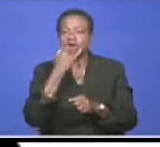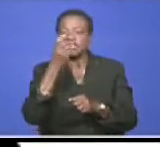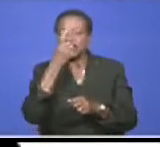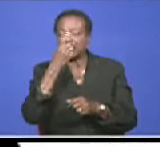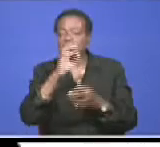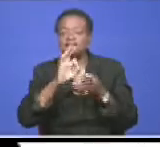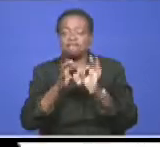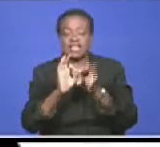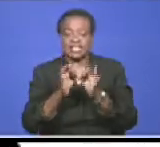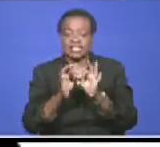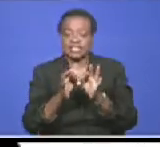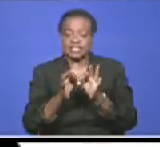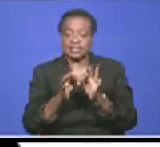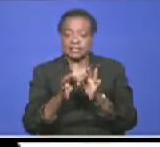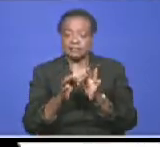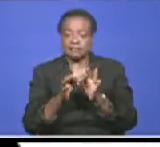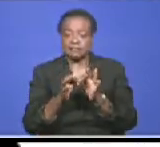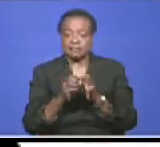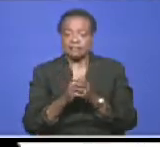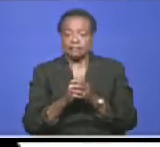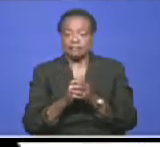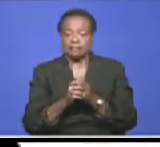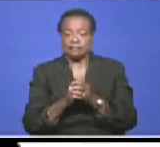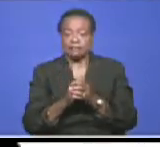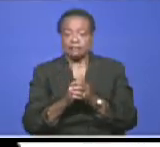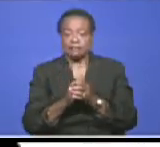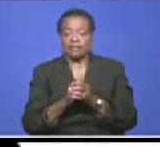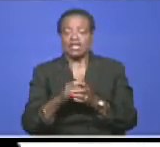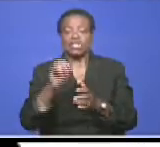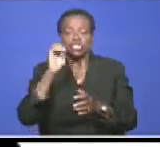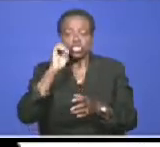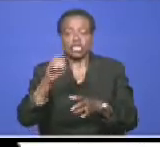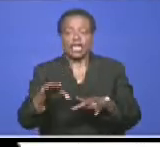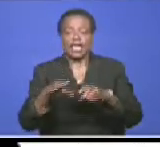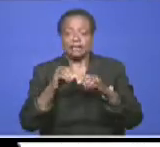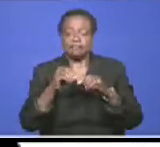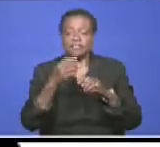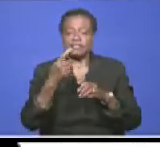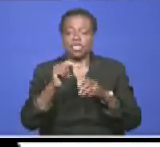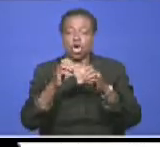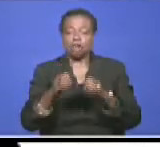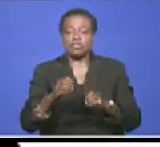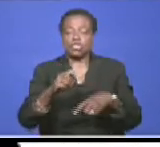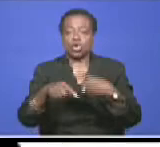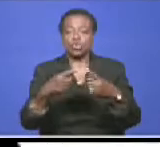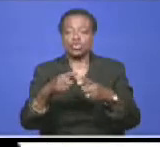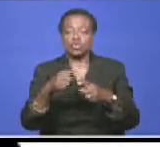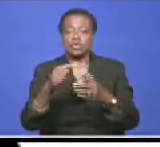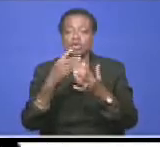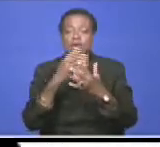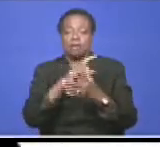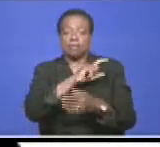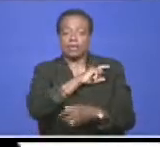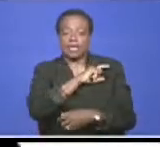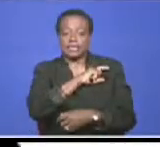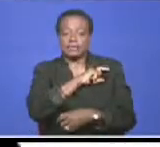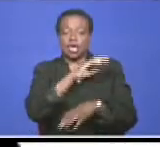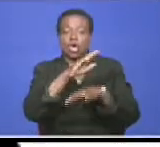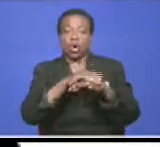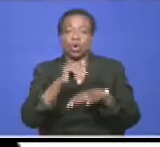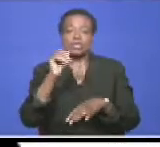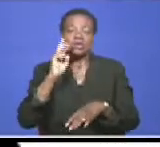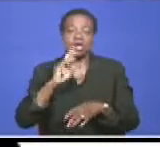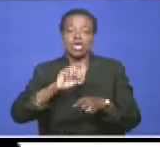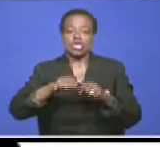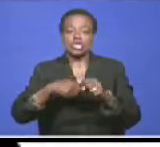And she was actually a patient here in our office and left the office to go to the police station where they had called her so that she